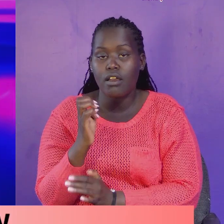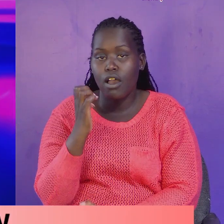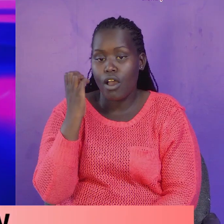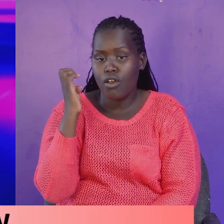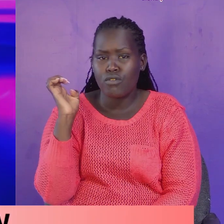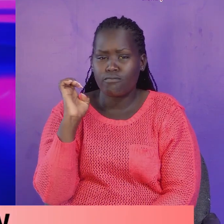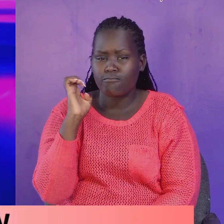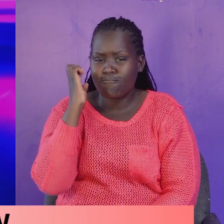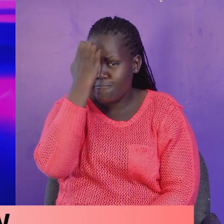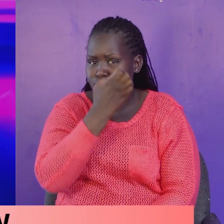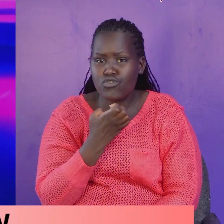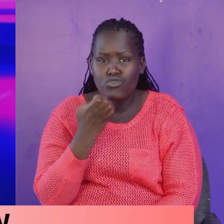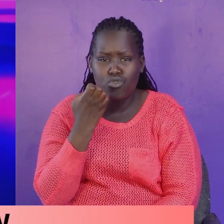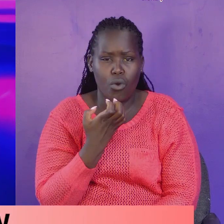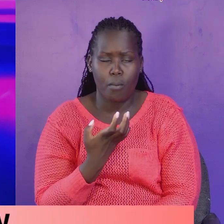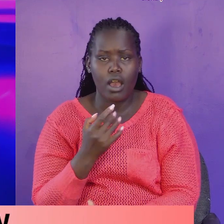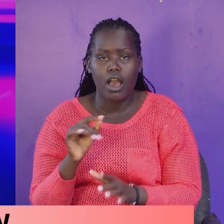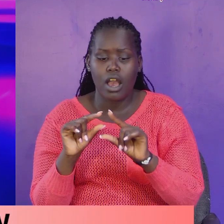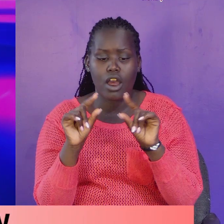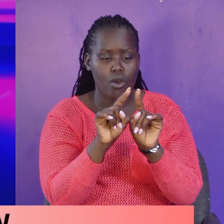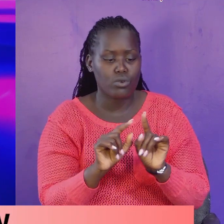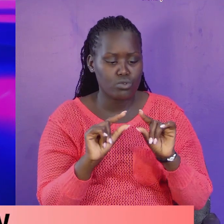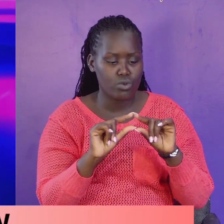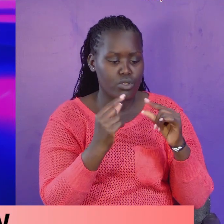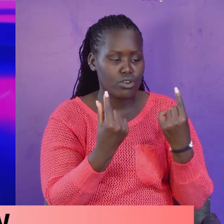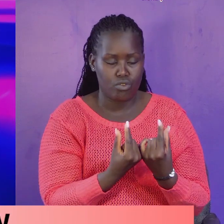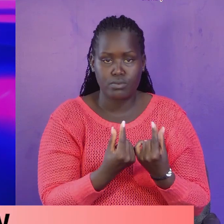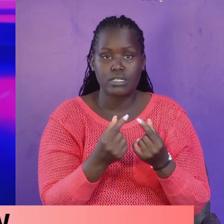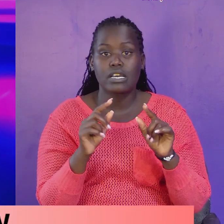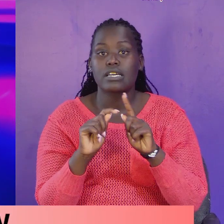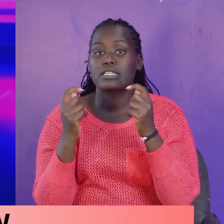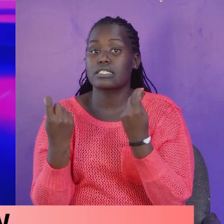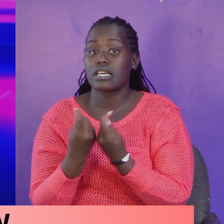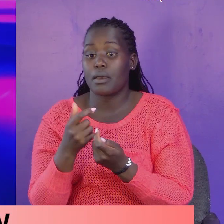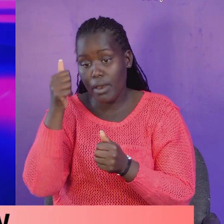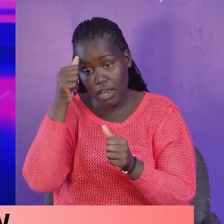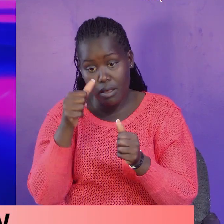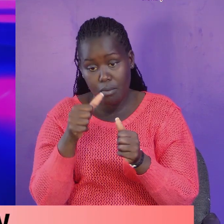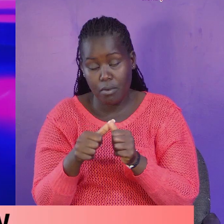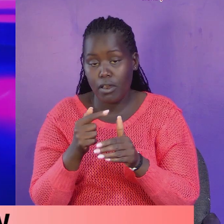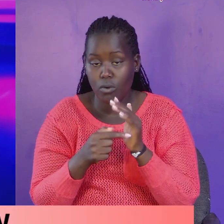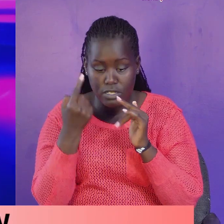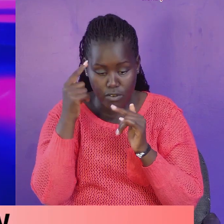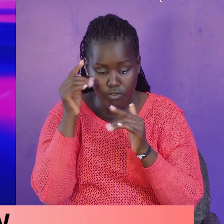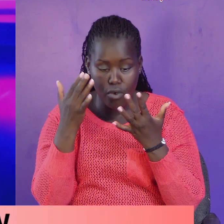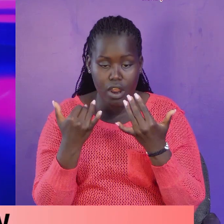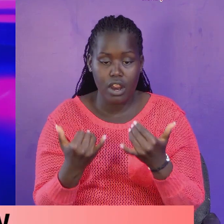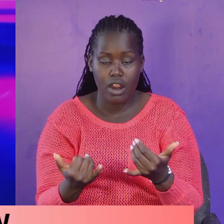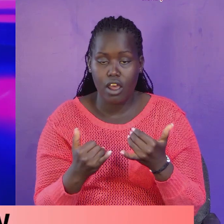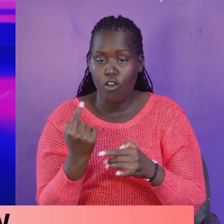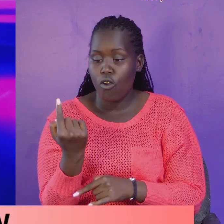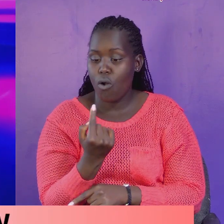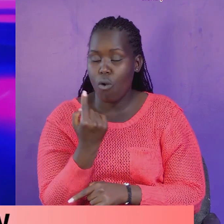at the group standings, how things are looking like. Remember that for now, only